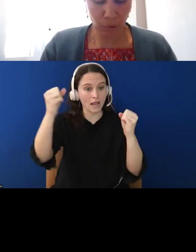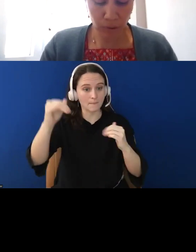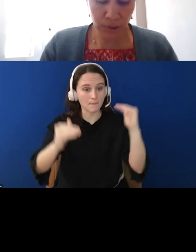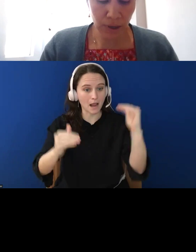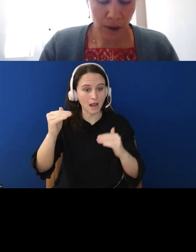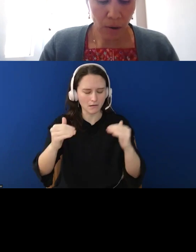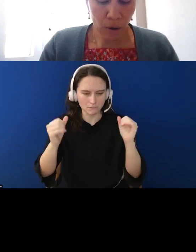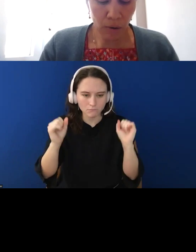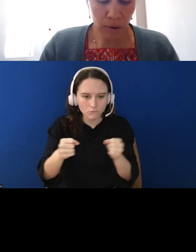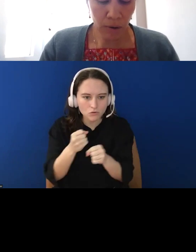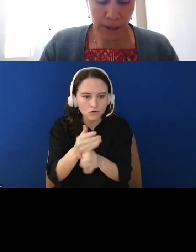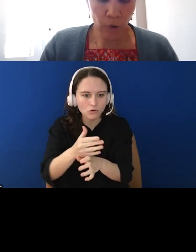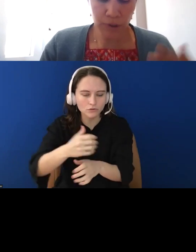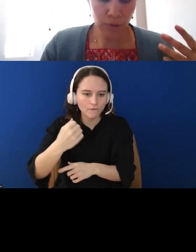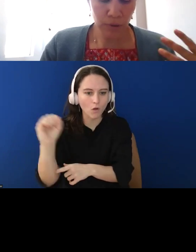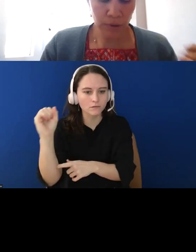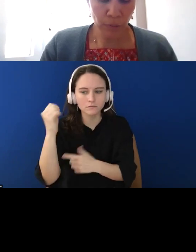internal revolts or